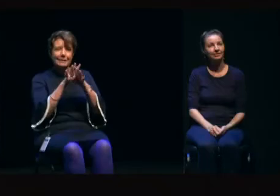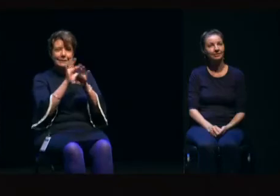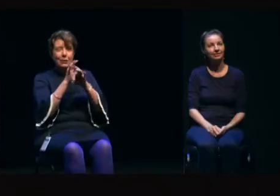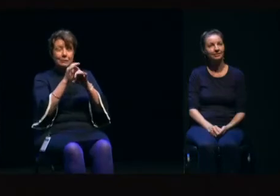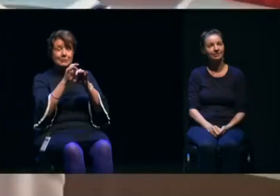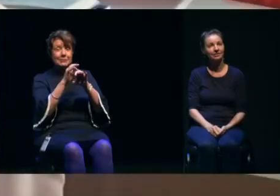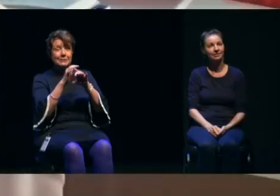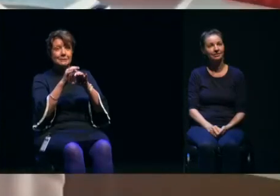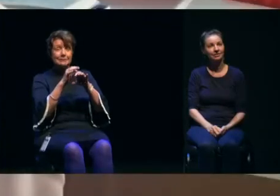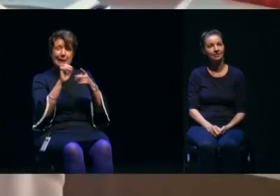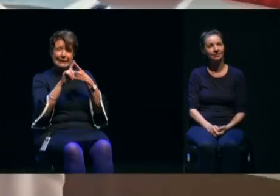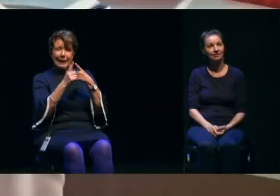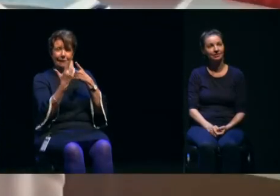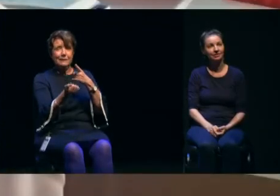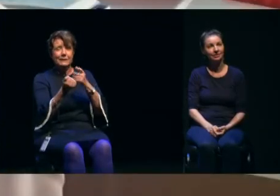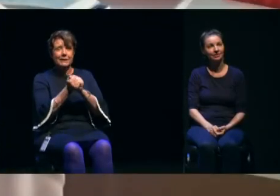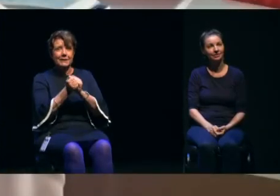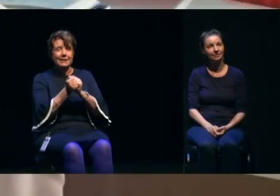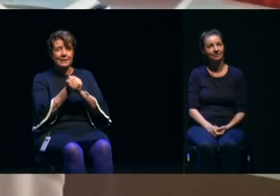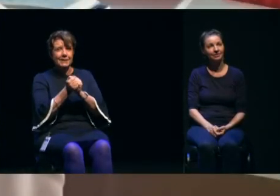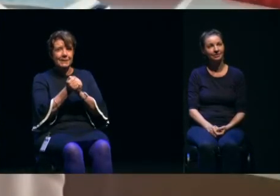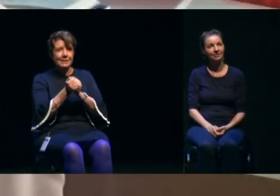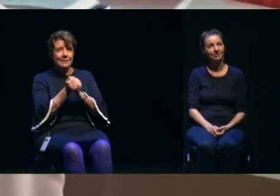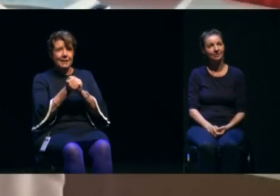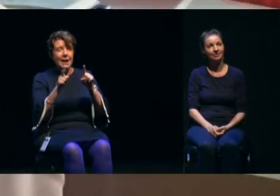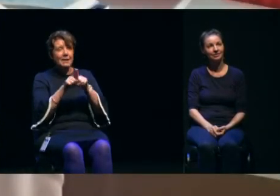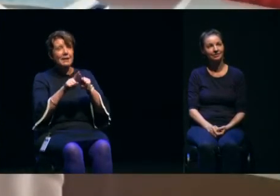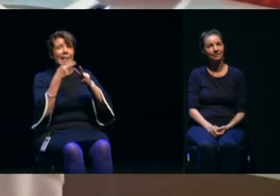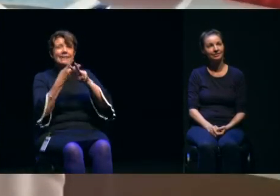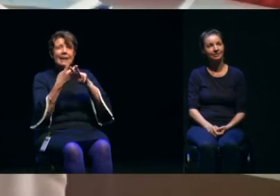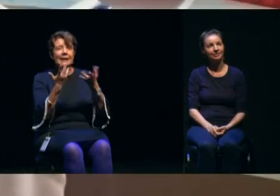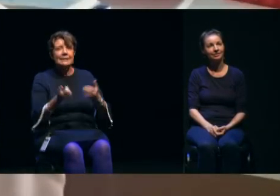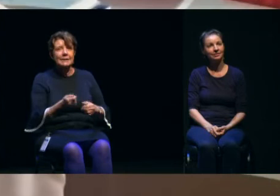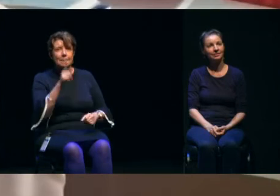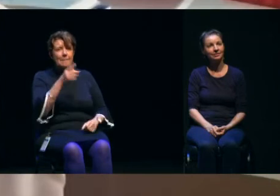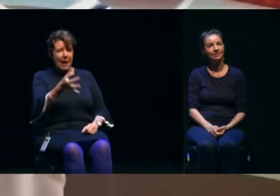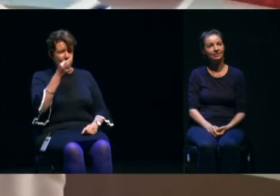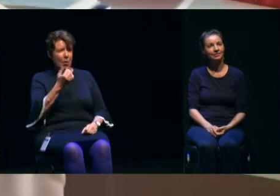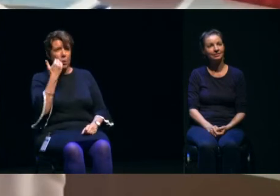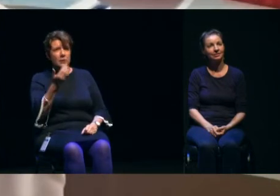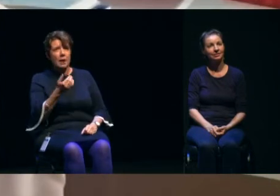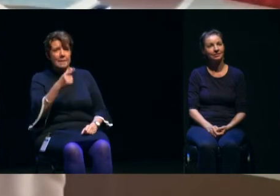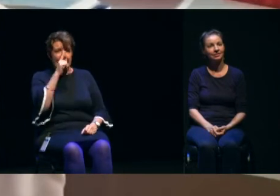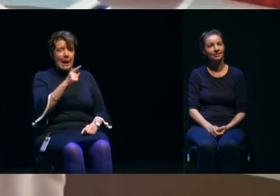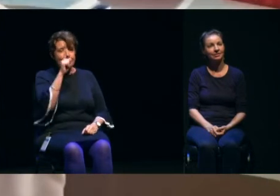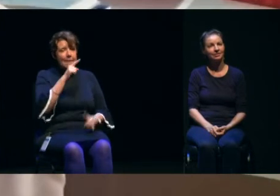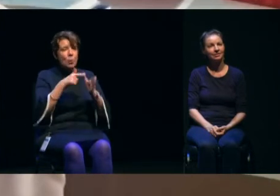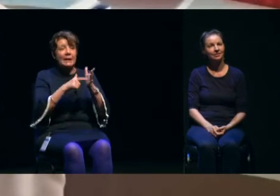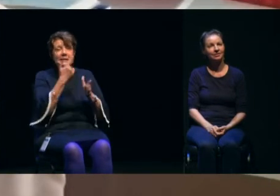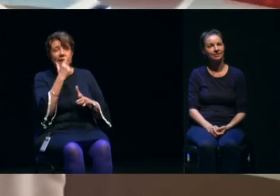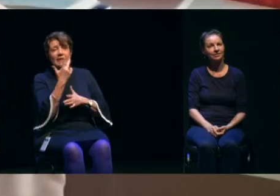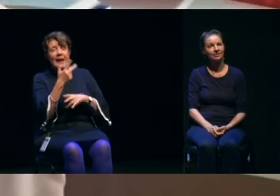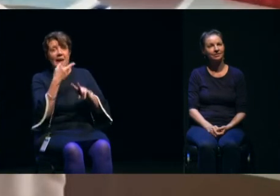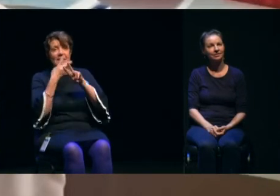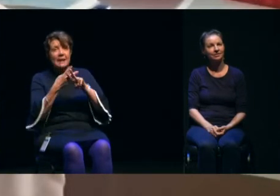but it's still there. You know, it's like sex. People ask me all the time, can people at 78 have sex?